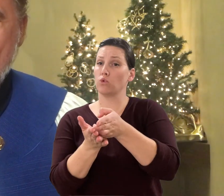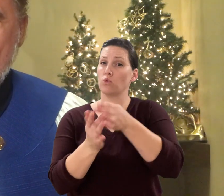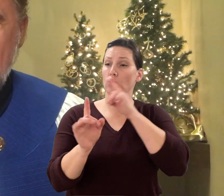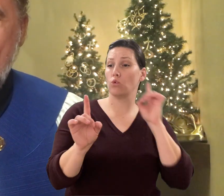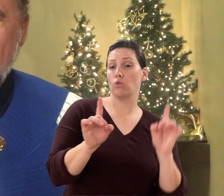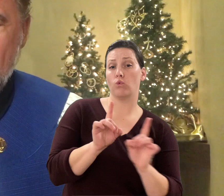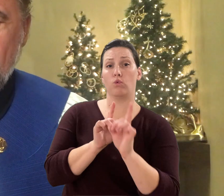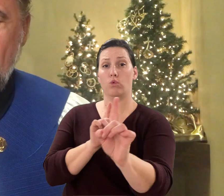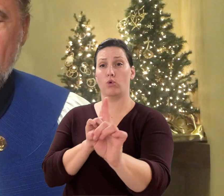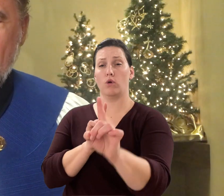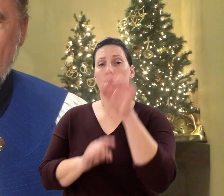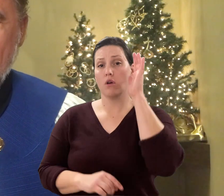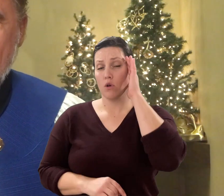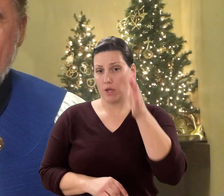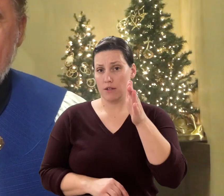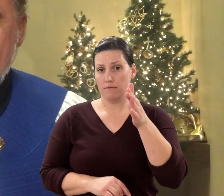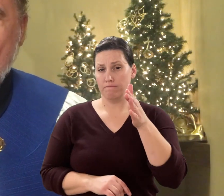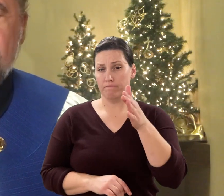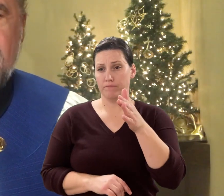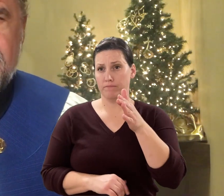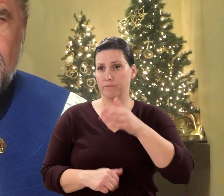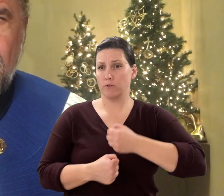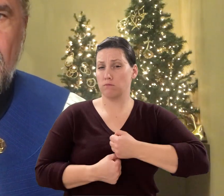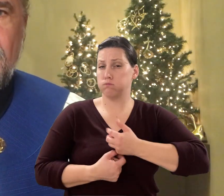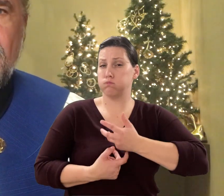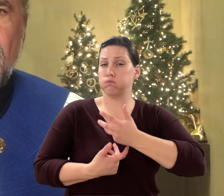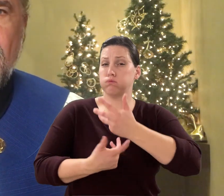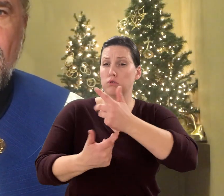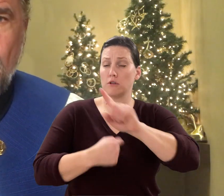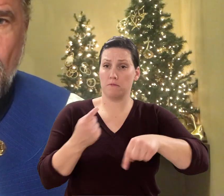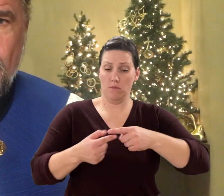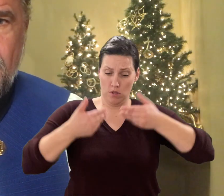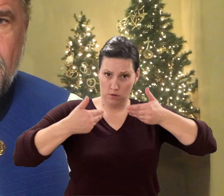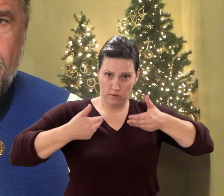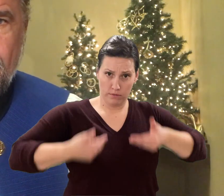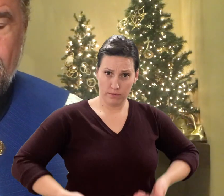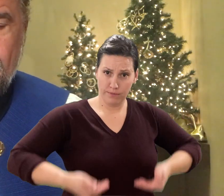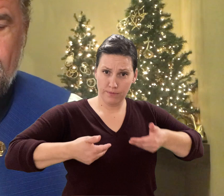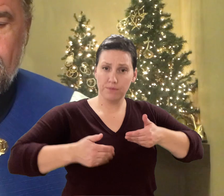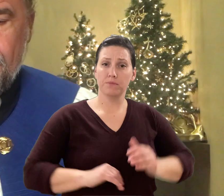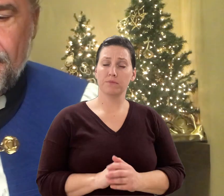truth who goes out from the Father, he will testify about me."